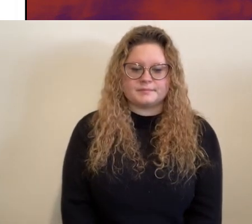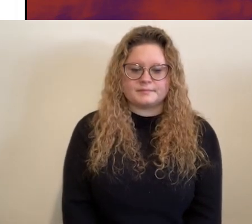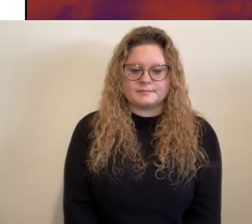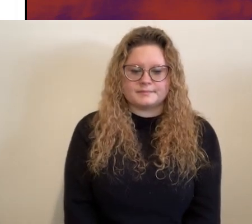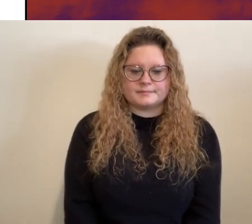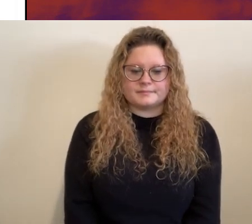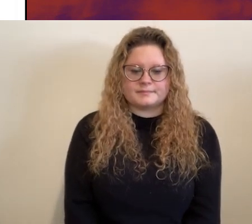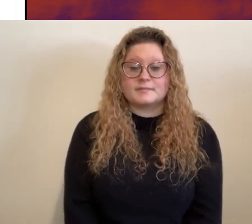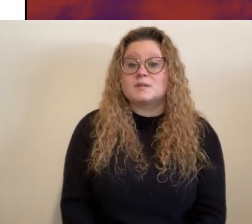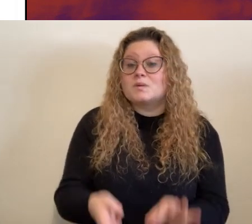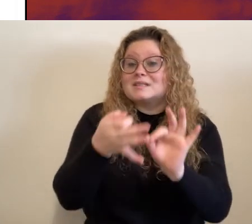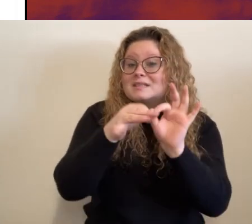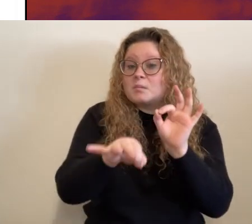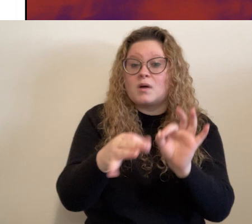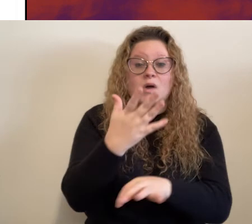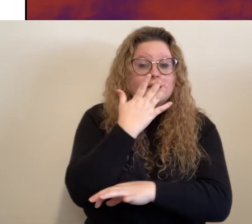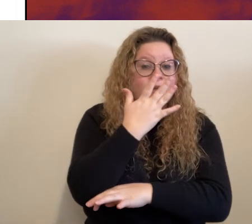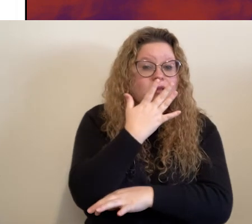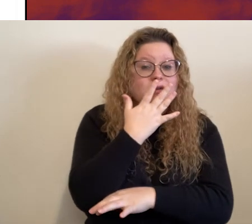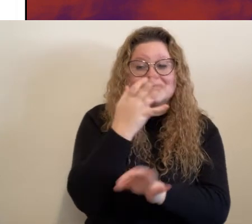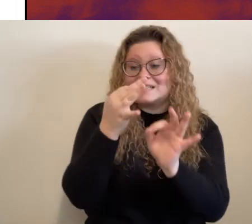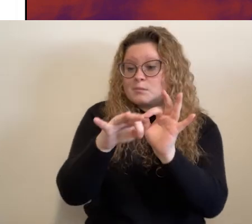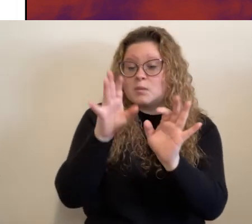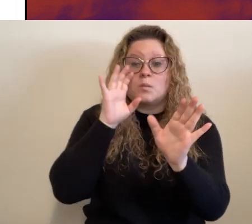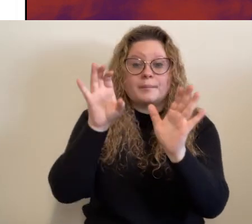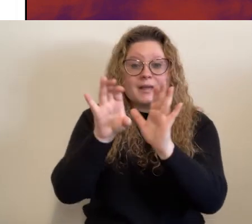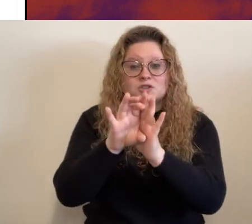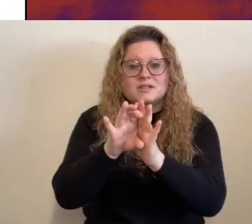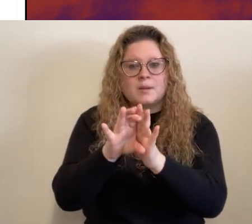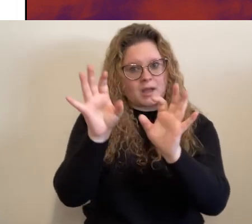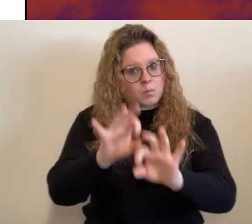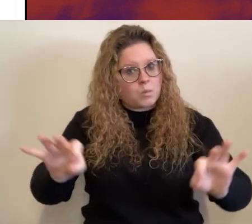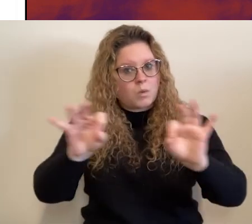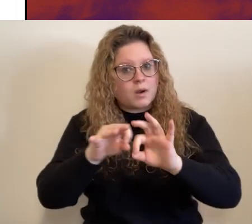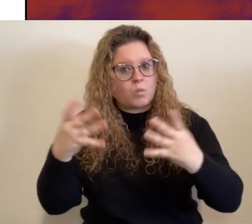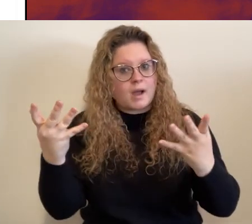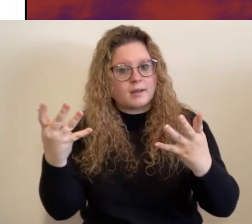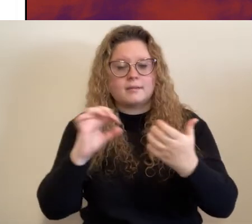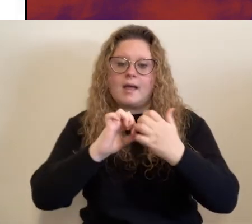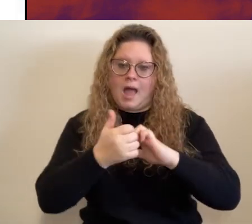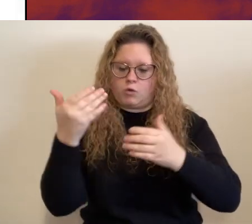and imagery, just the way that you overlay them, that's going to create the impact.